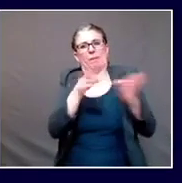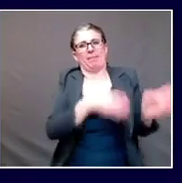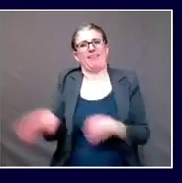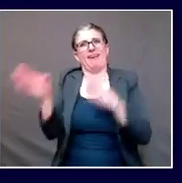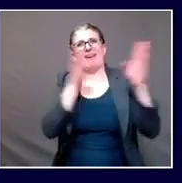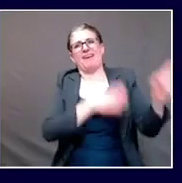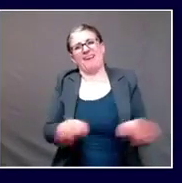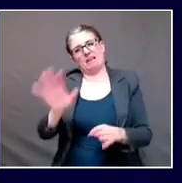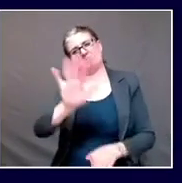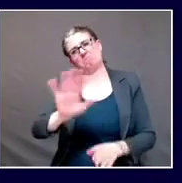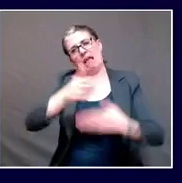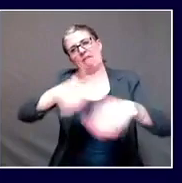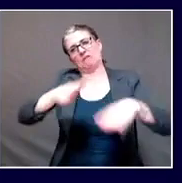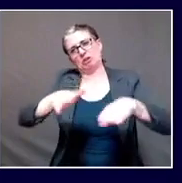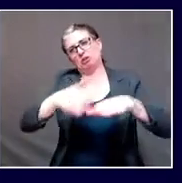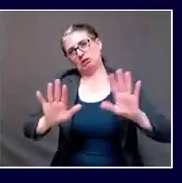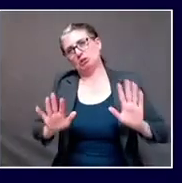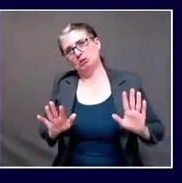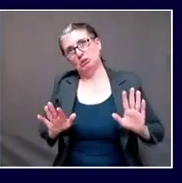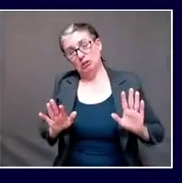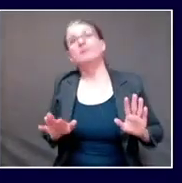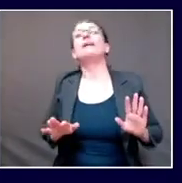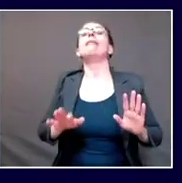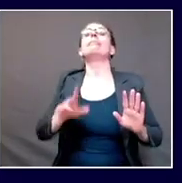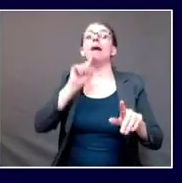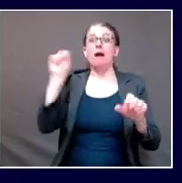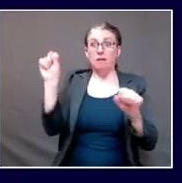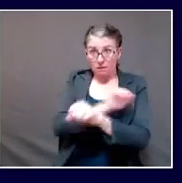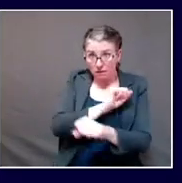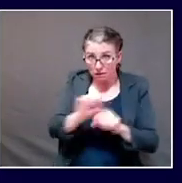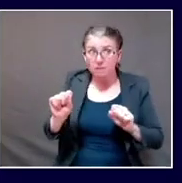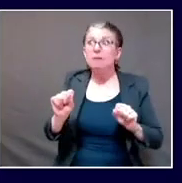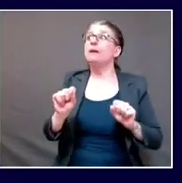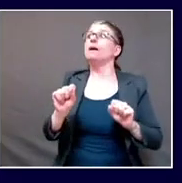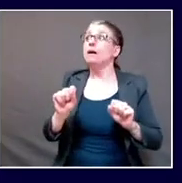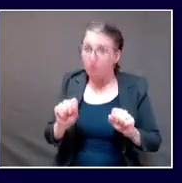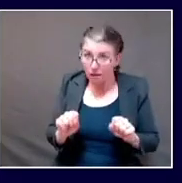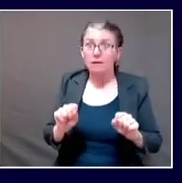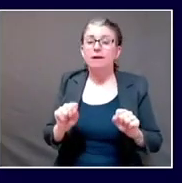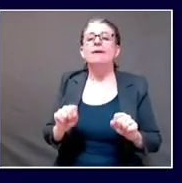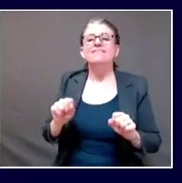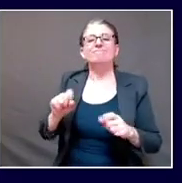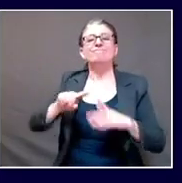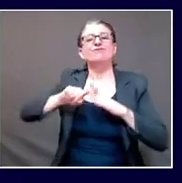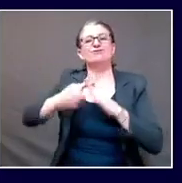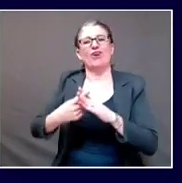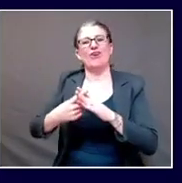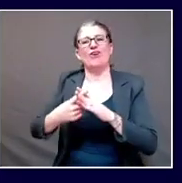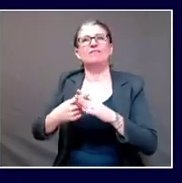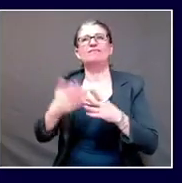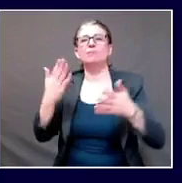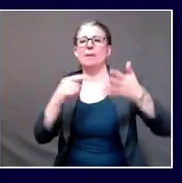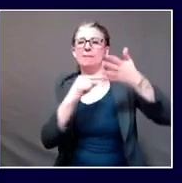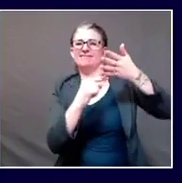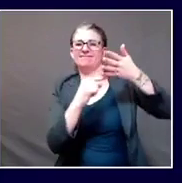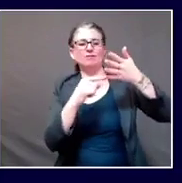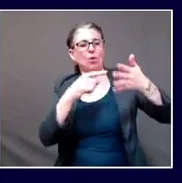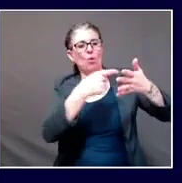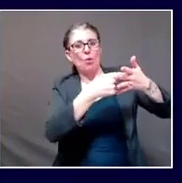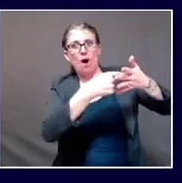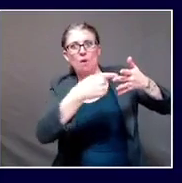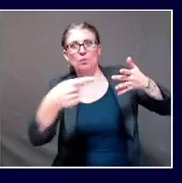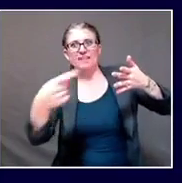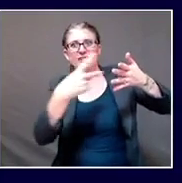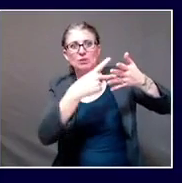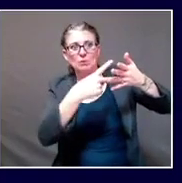weeks. And so, thus, we were looking at the first weeks of those clinics starting approximately December 21st. I don't know that